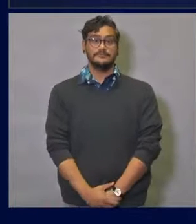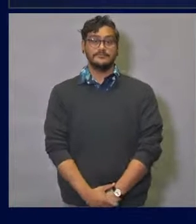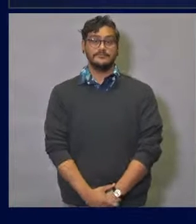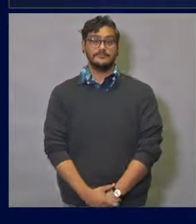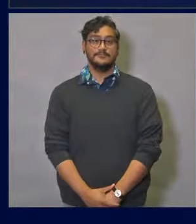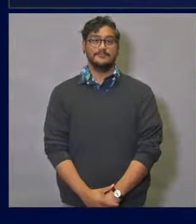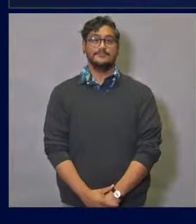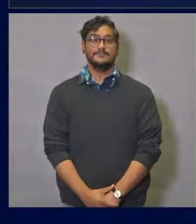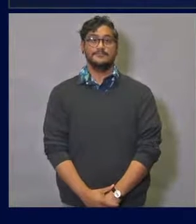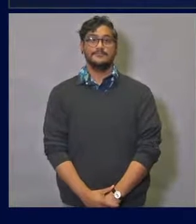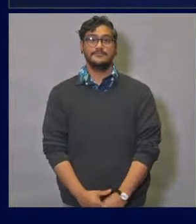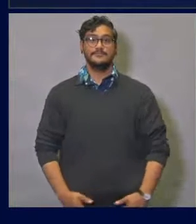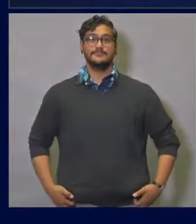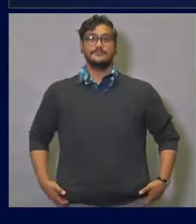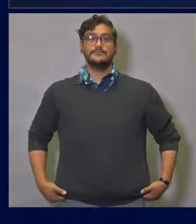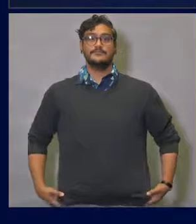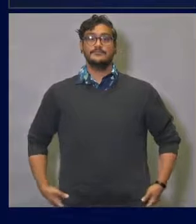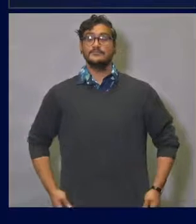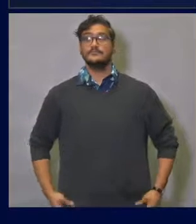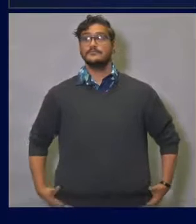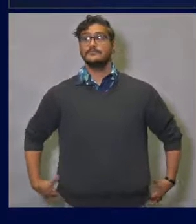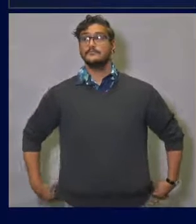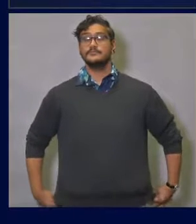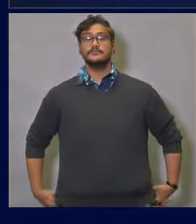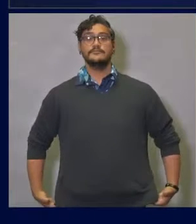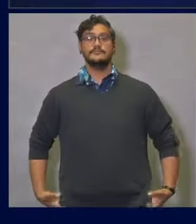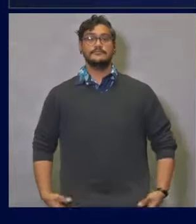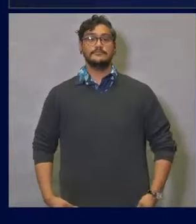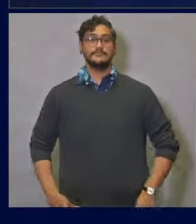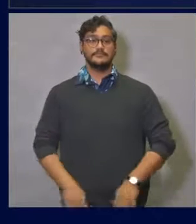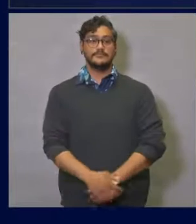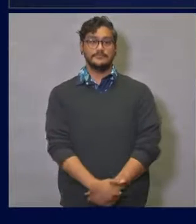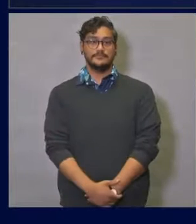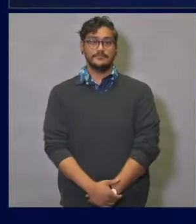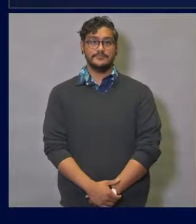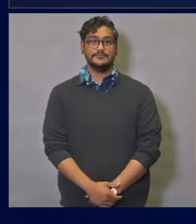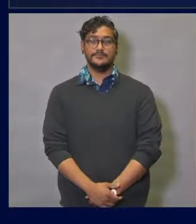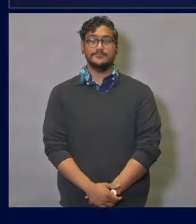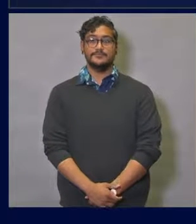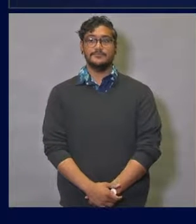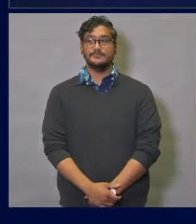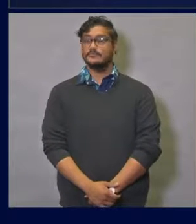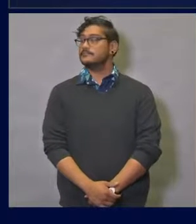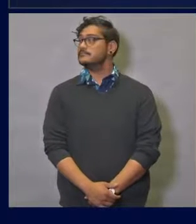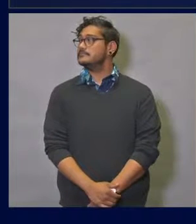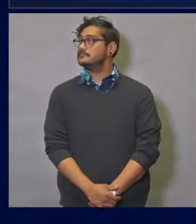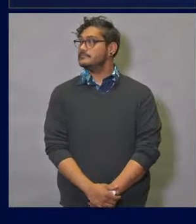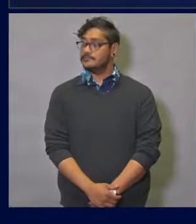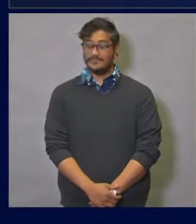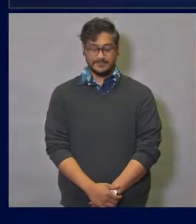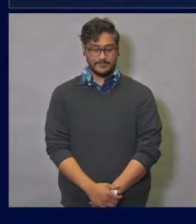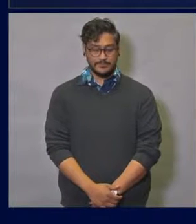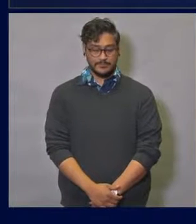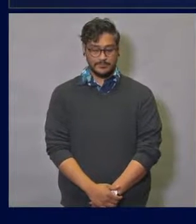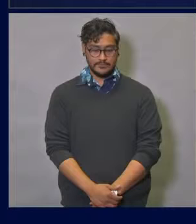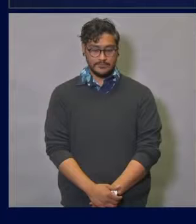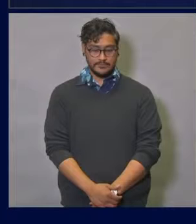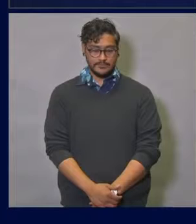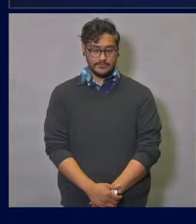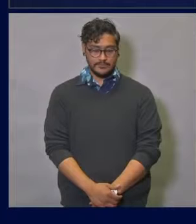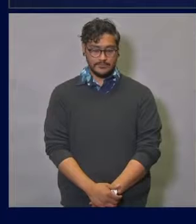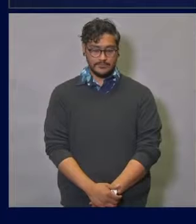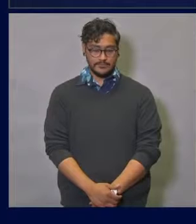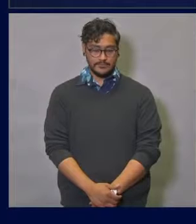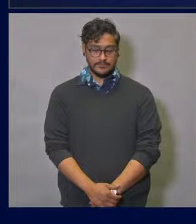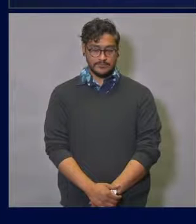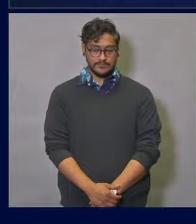the host to be placed in queue. If you should require assistance during the call, please message the event host directly. I would now like to turn